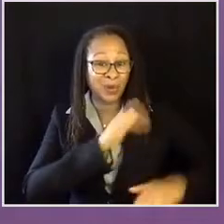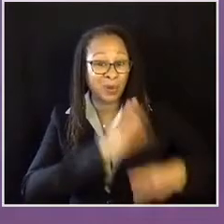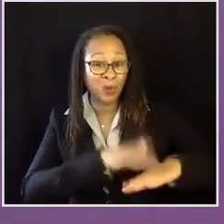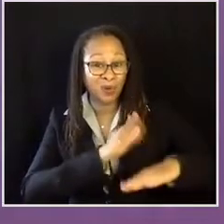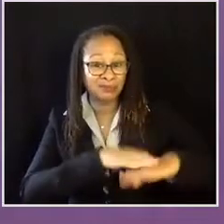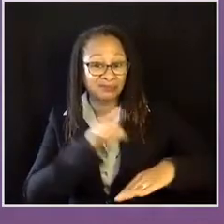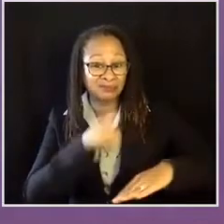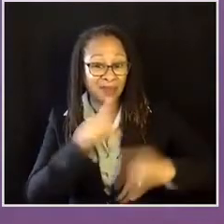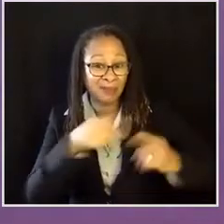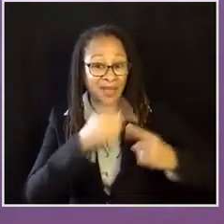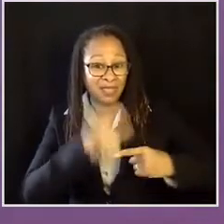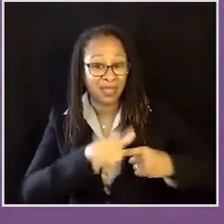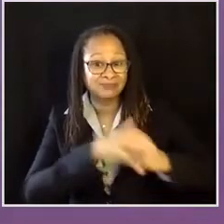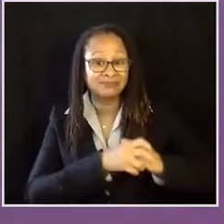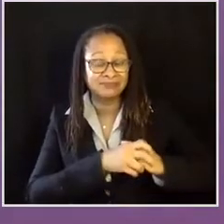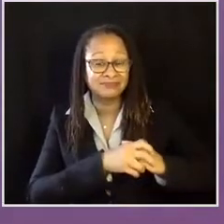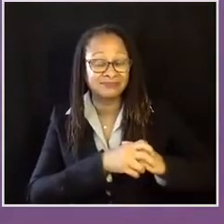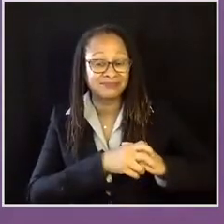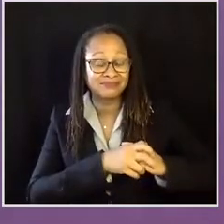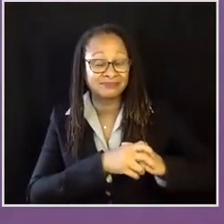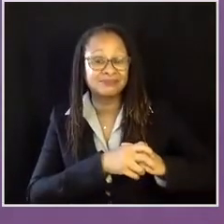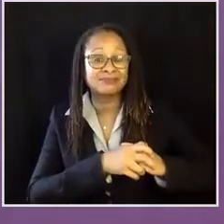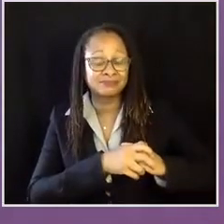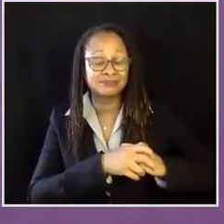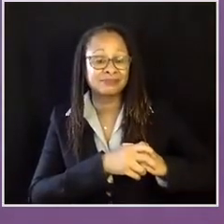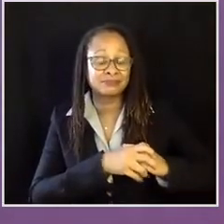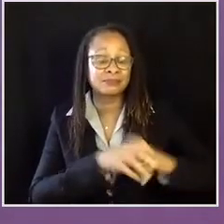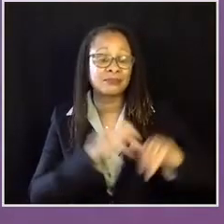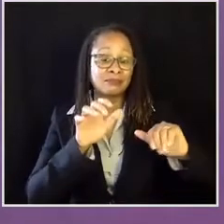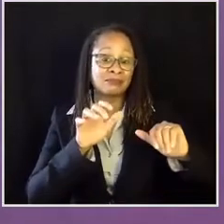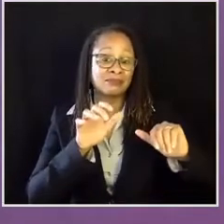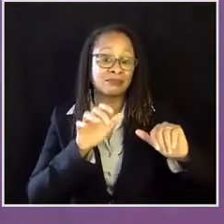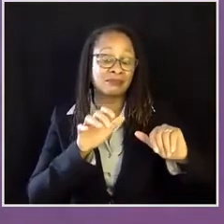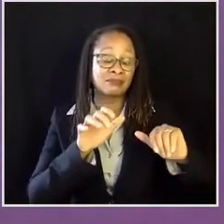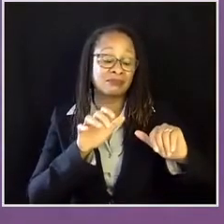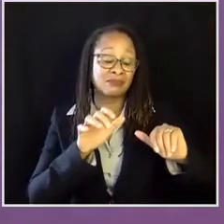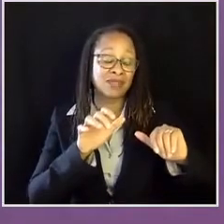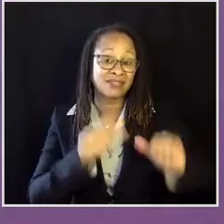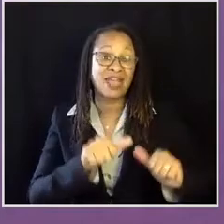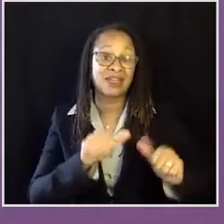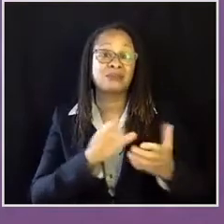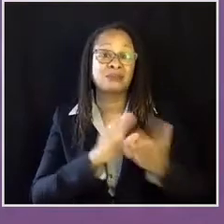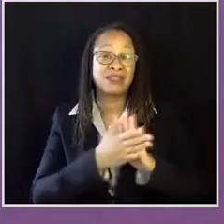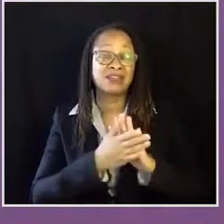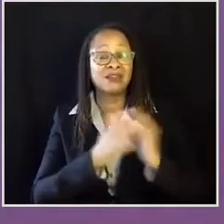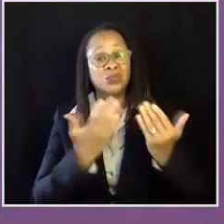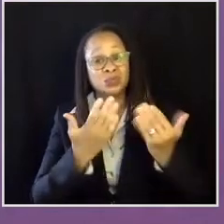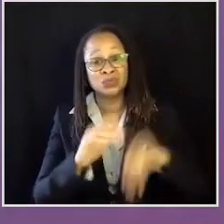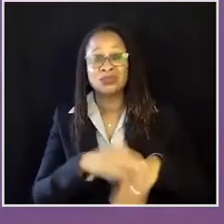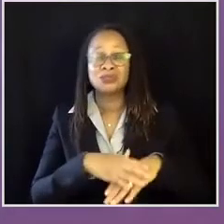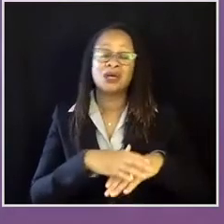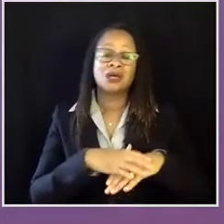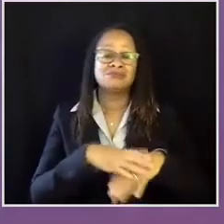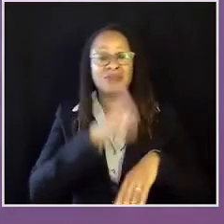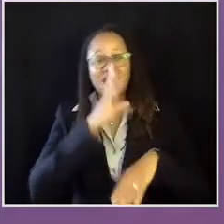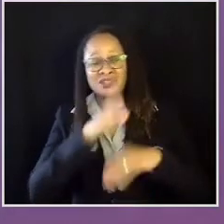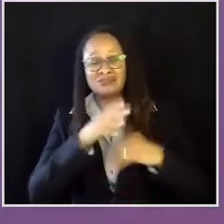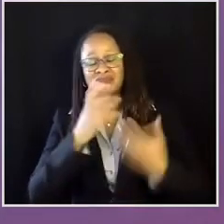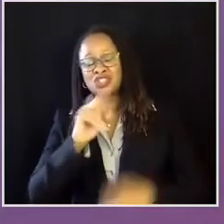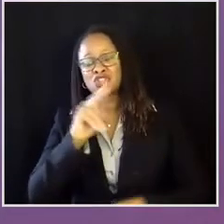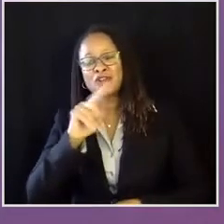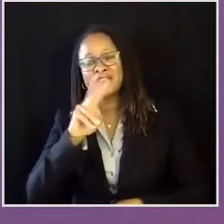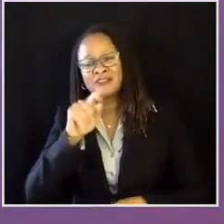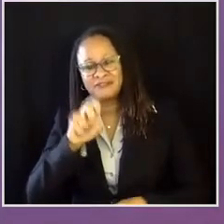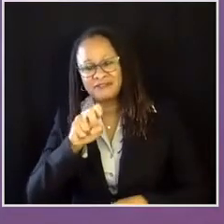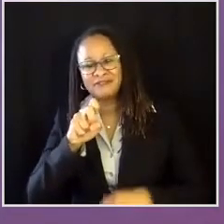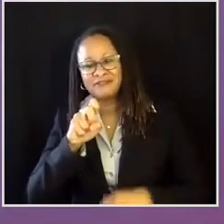And this could well be, this well could be a conservative estimate. Donald Trump's